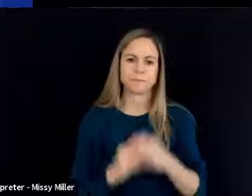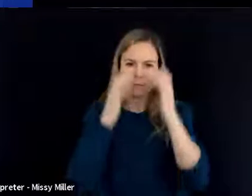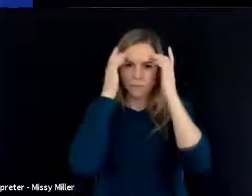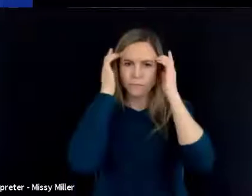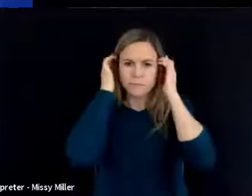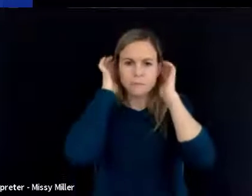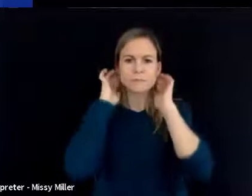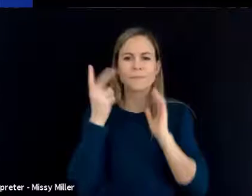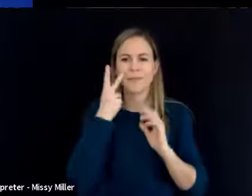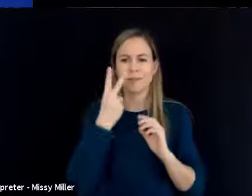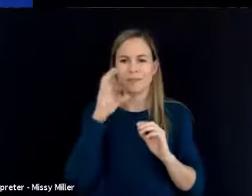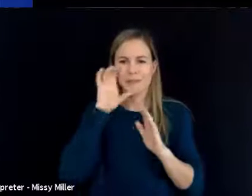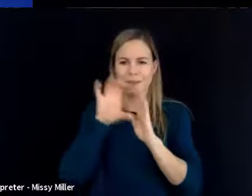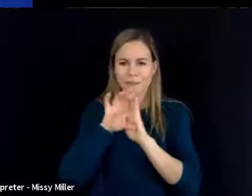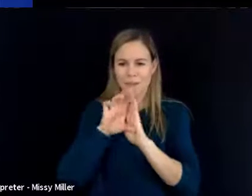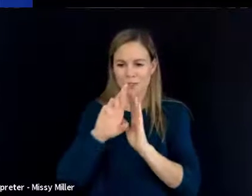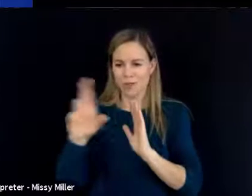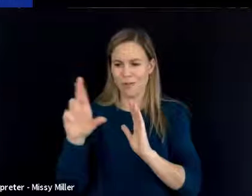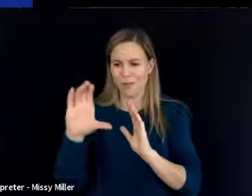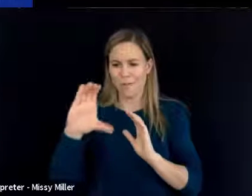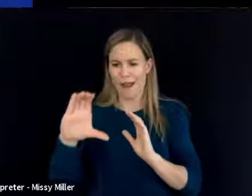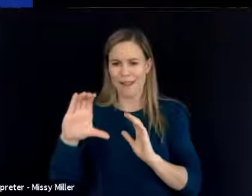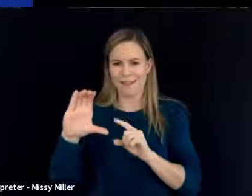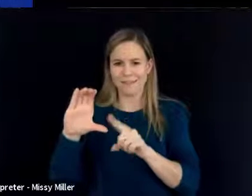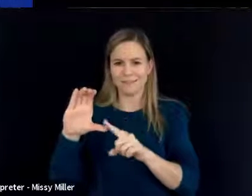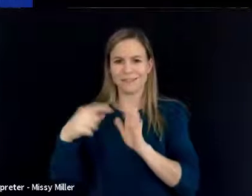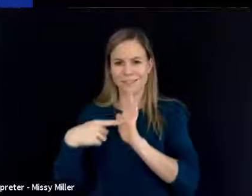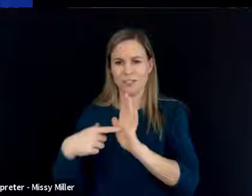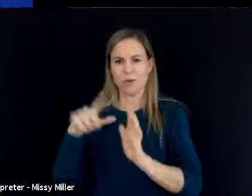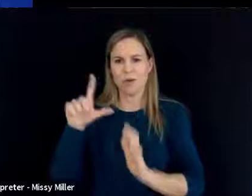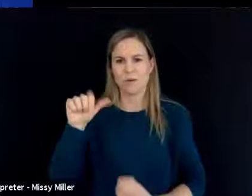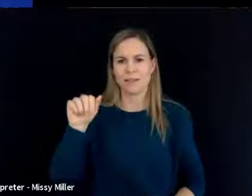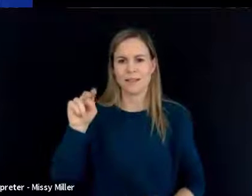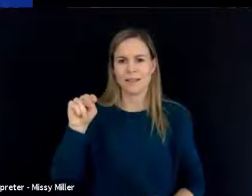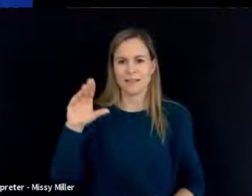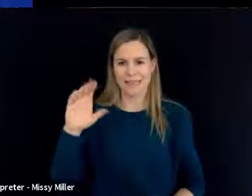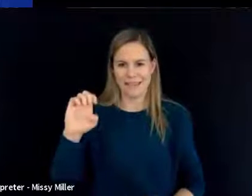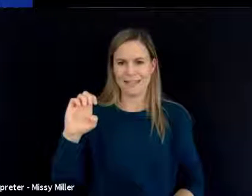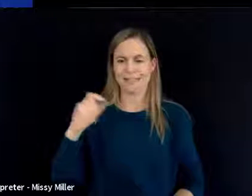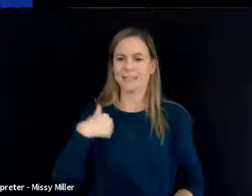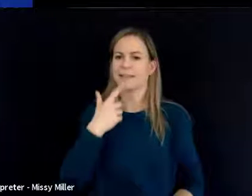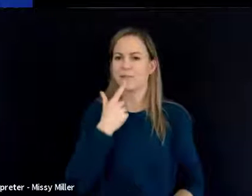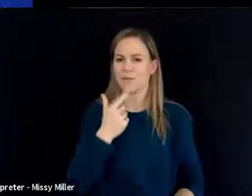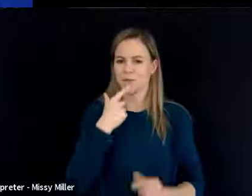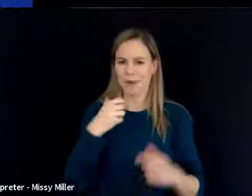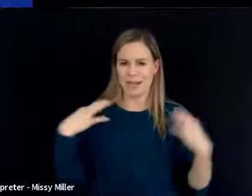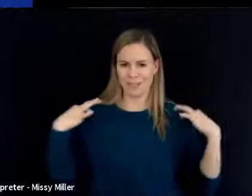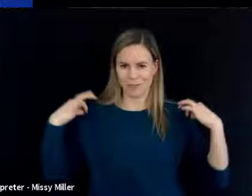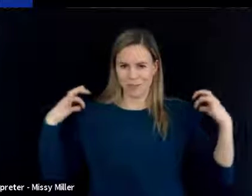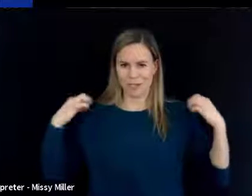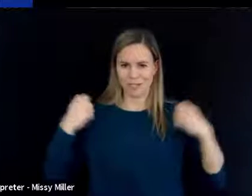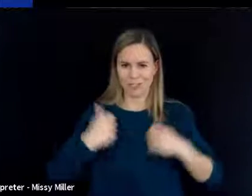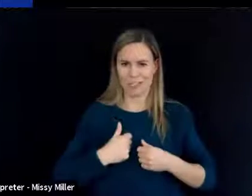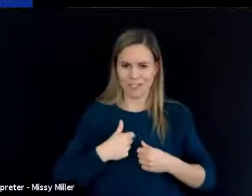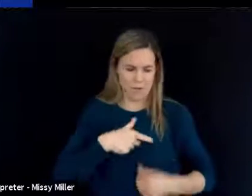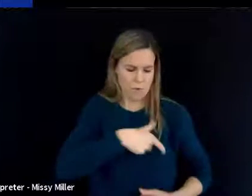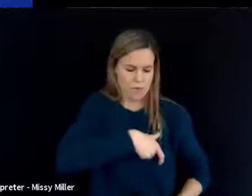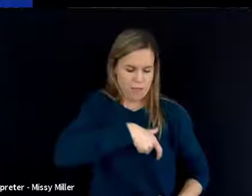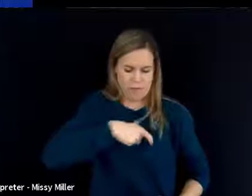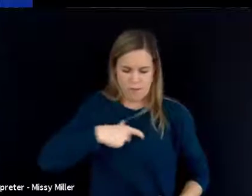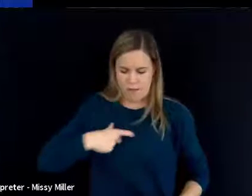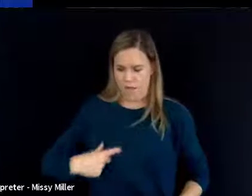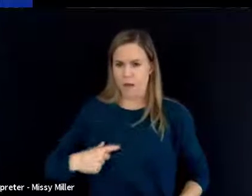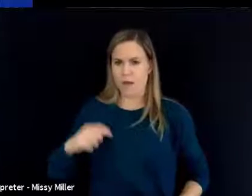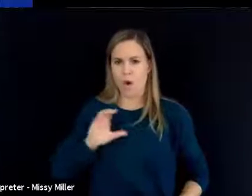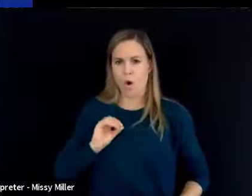of Lance on the right in the red and blue sweatshirt that says Old Navy on it, we included here because oftentimes